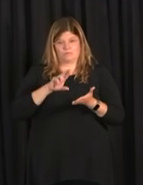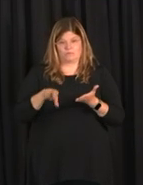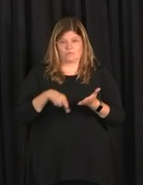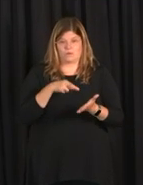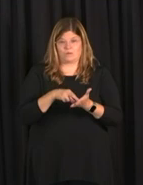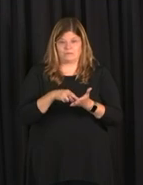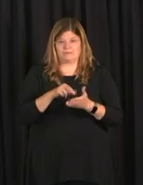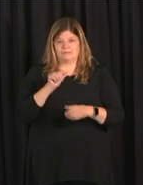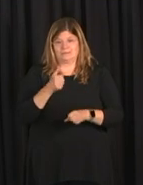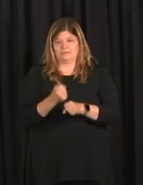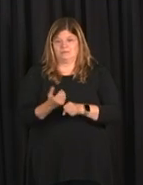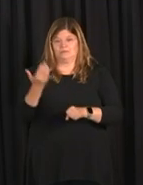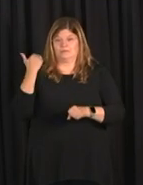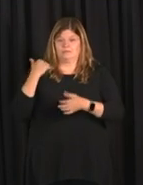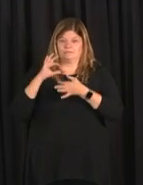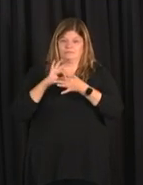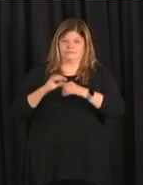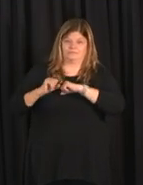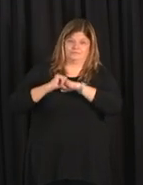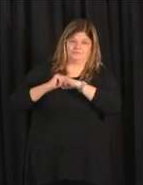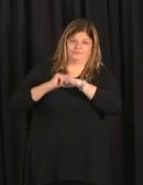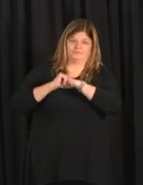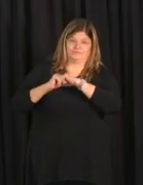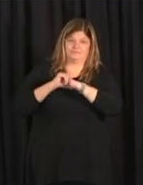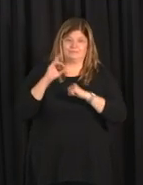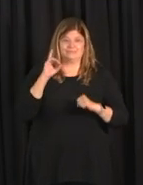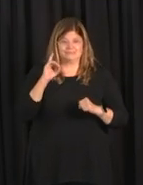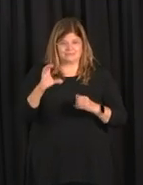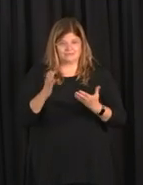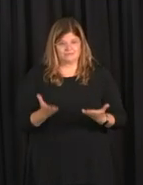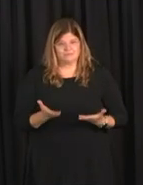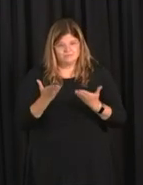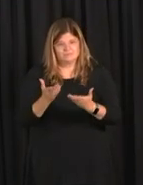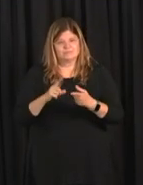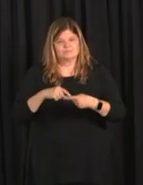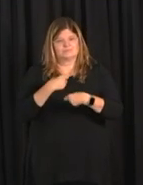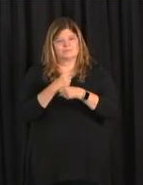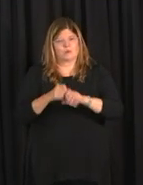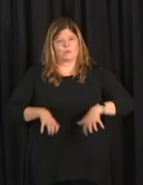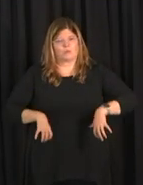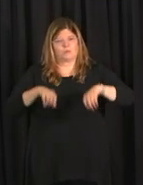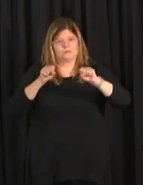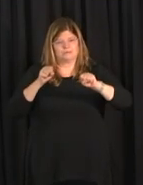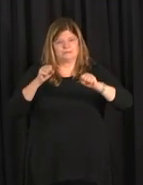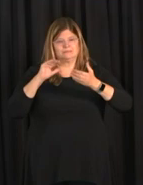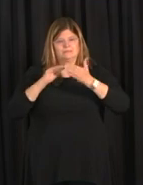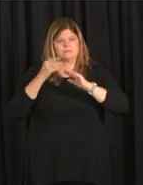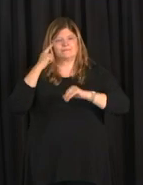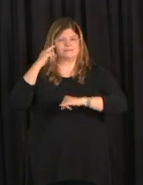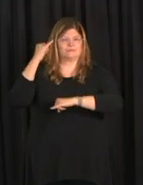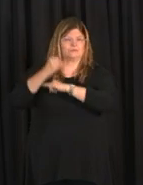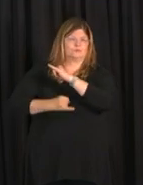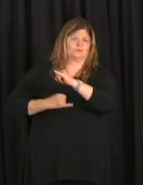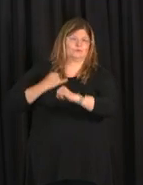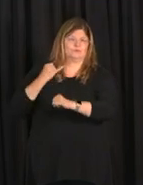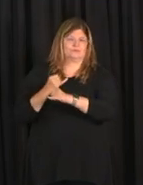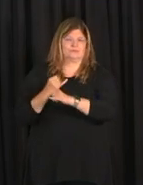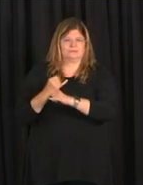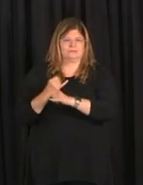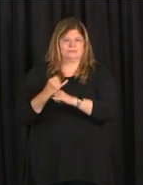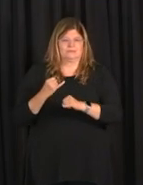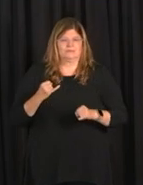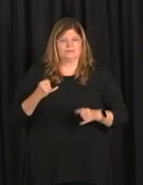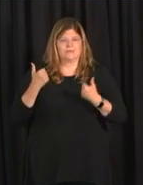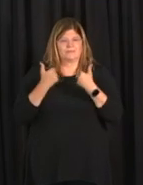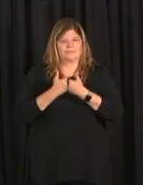years ago in promoting DC's bid to be the host city for the International Gay Games.